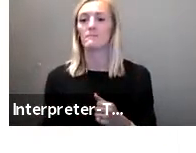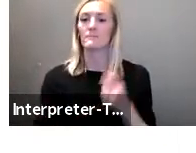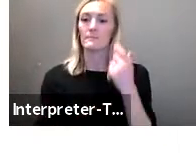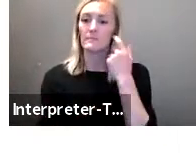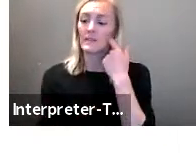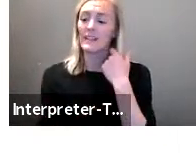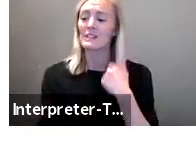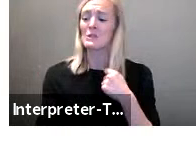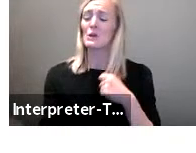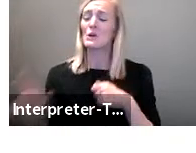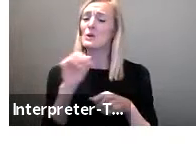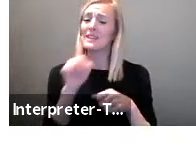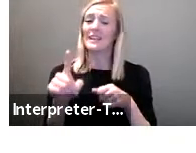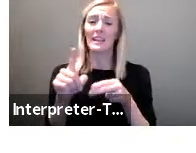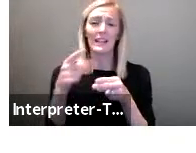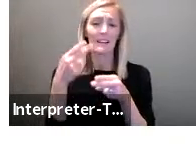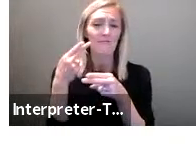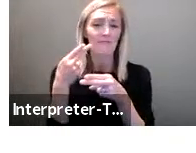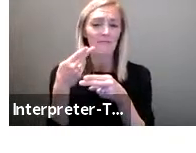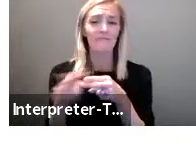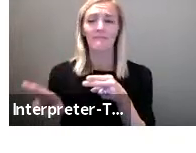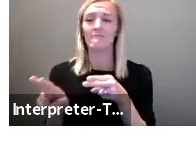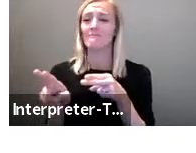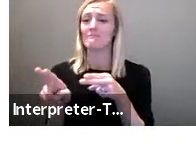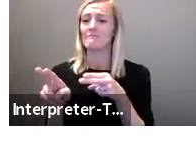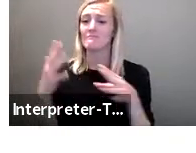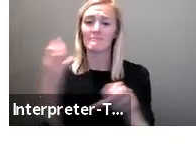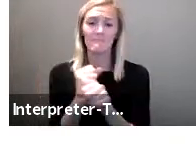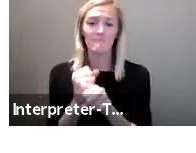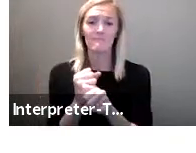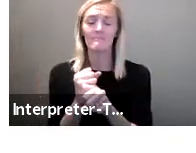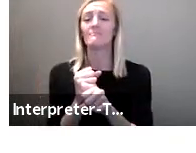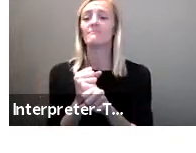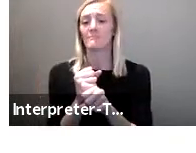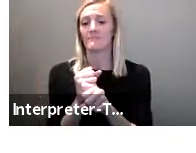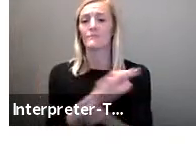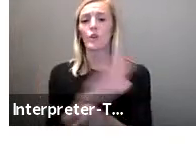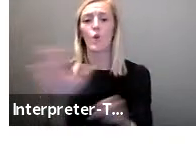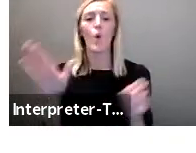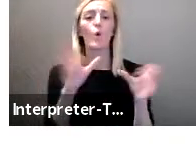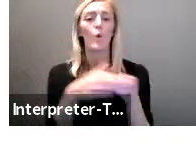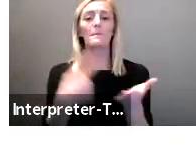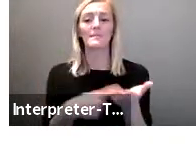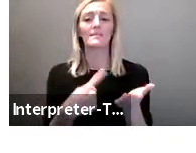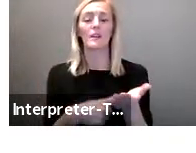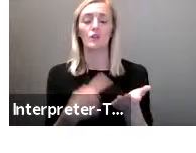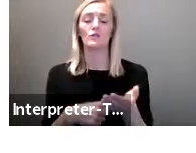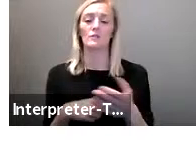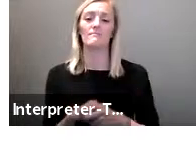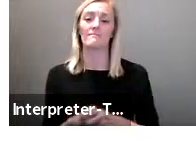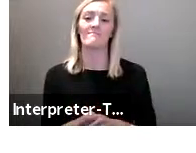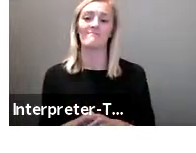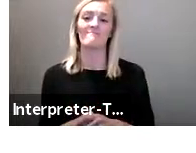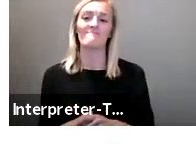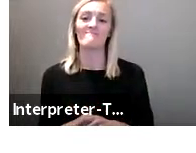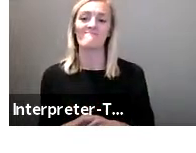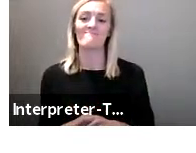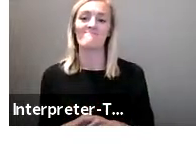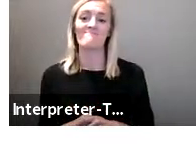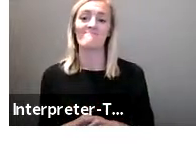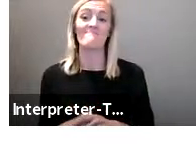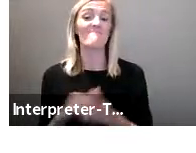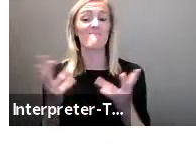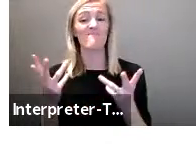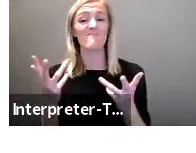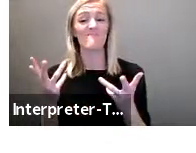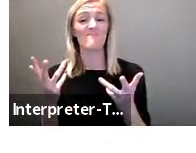really fast debriefs of each group discussion. So if you are the designated person, I'm gonna keep you to